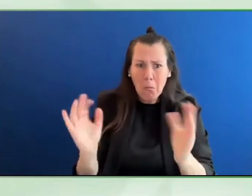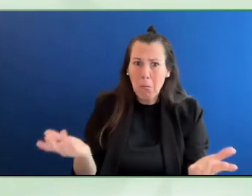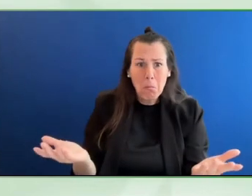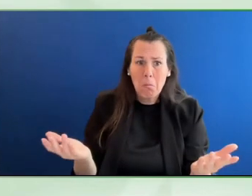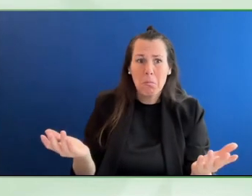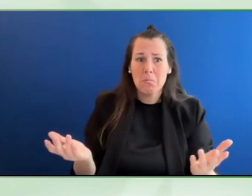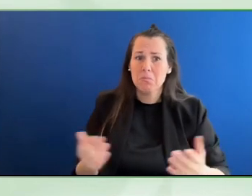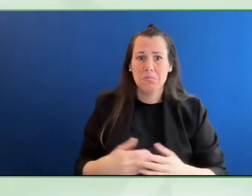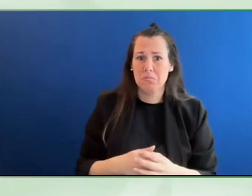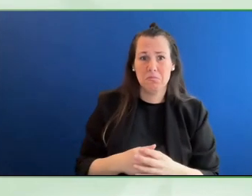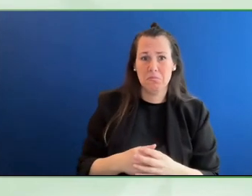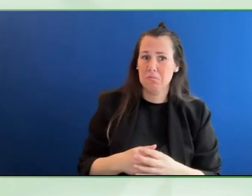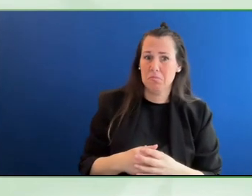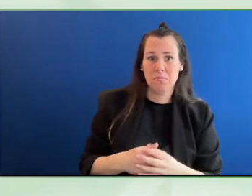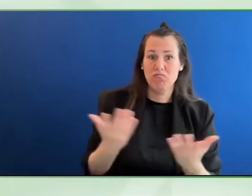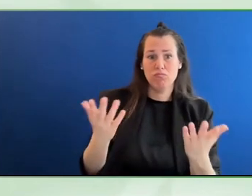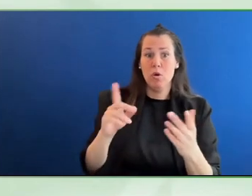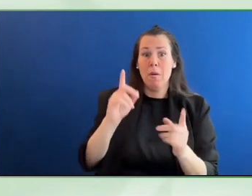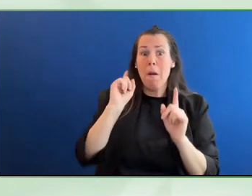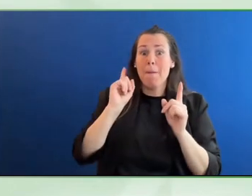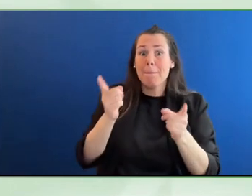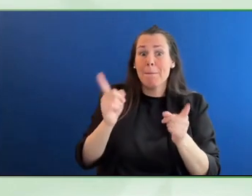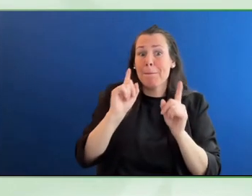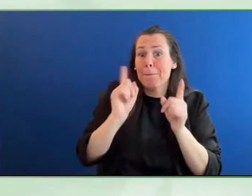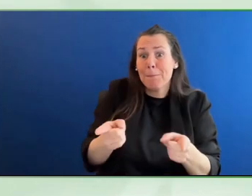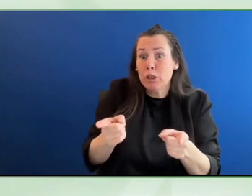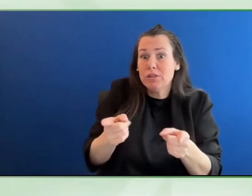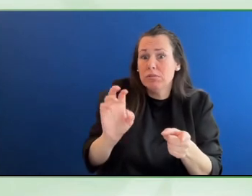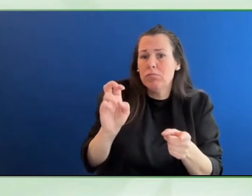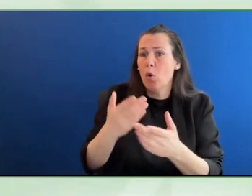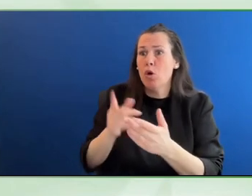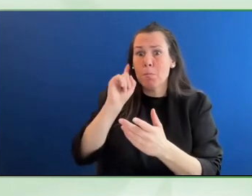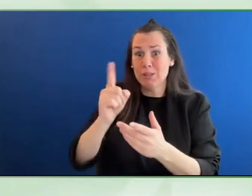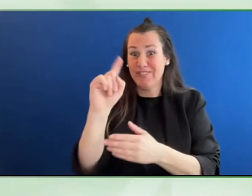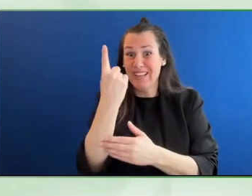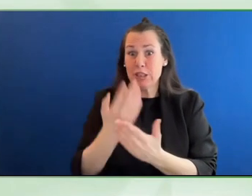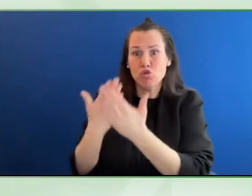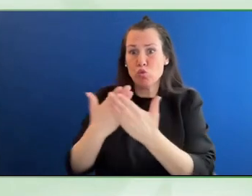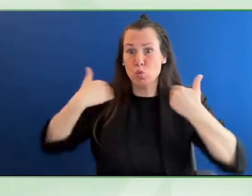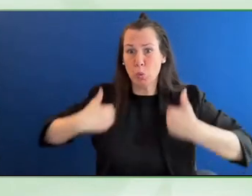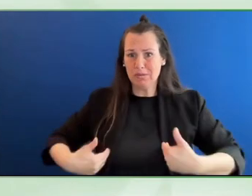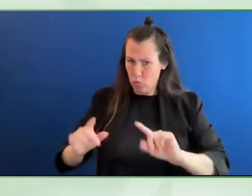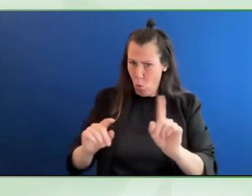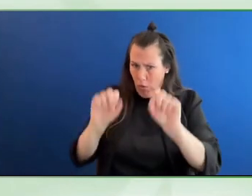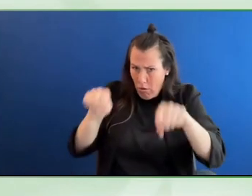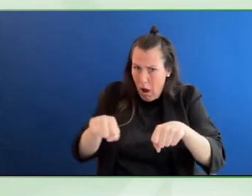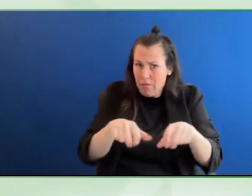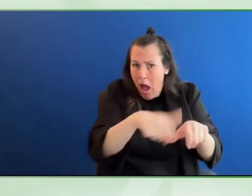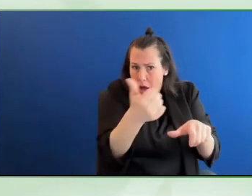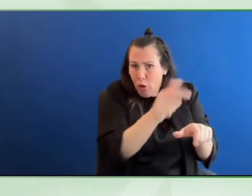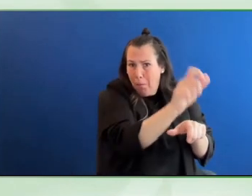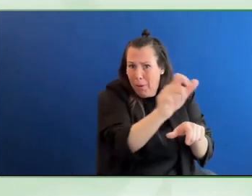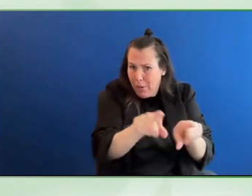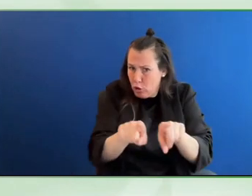to the full range of assistive technologies to try with the students. And that's another vendor benefit, because a lot of